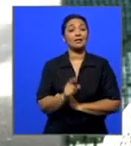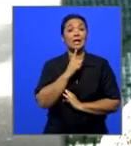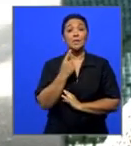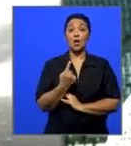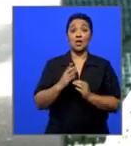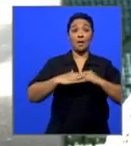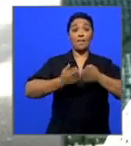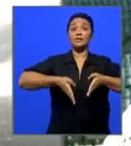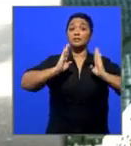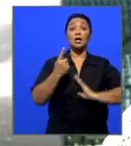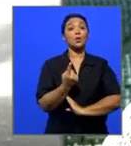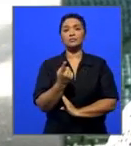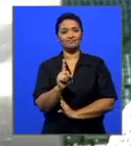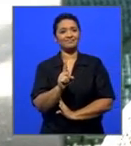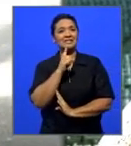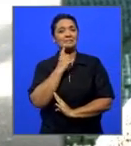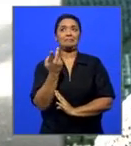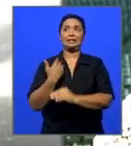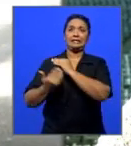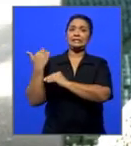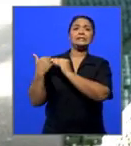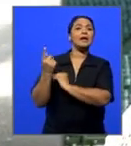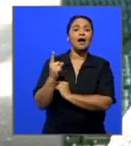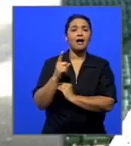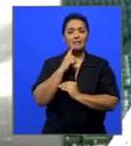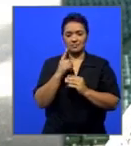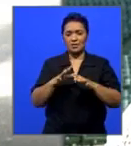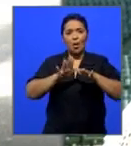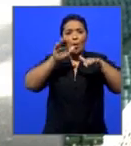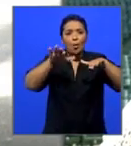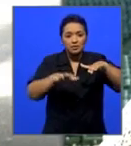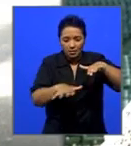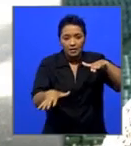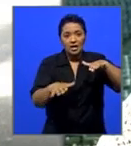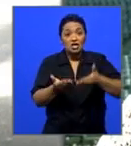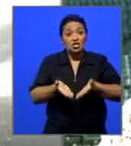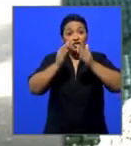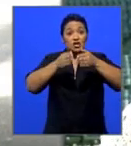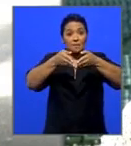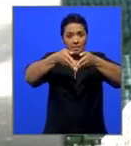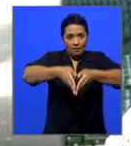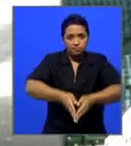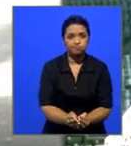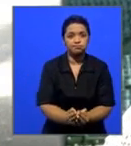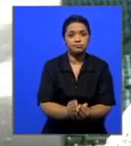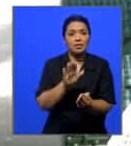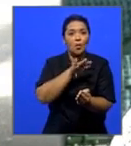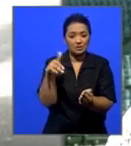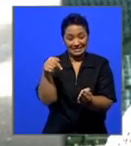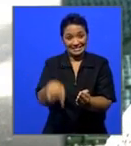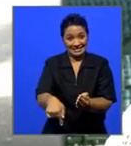only buildings, oral history, whatever is underwater. You know, there are shipwrecks that we don't even know about that are